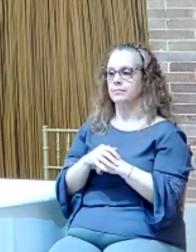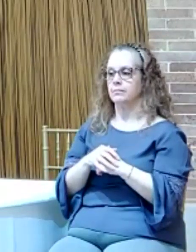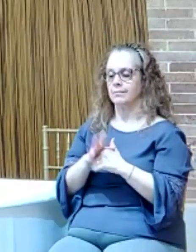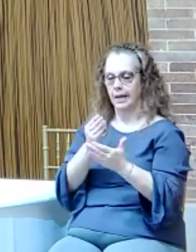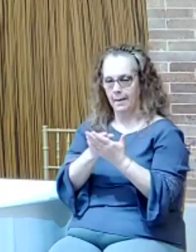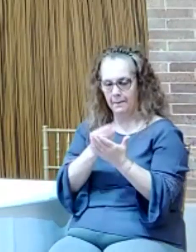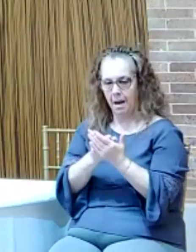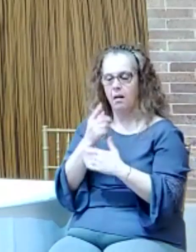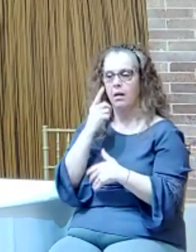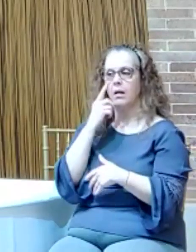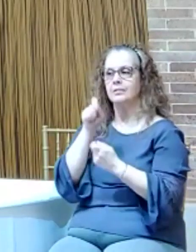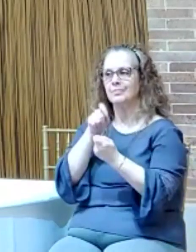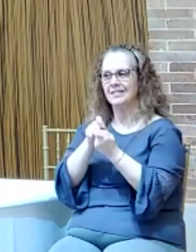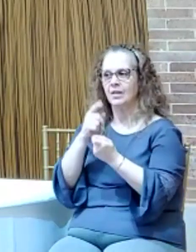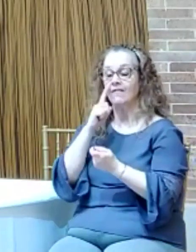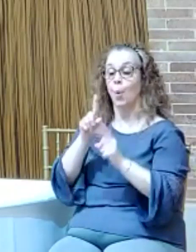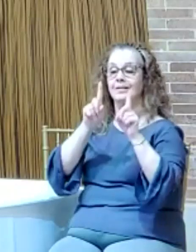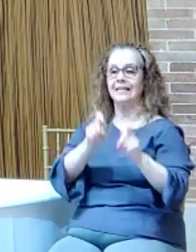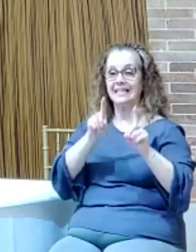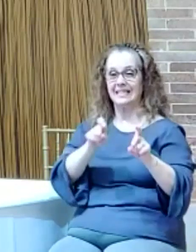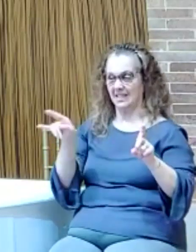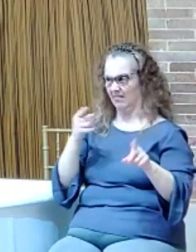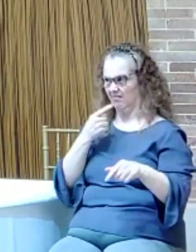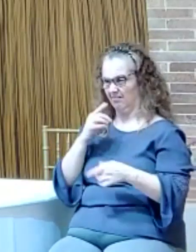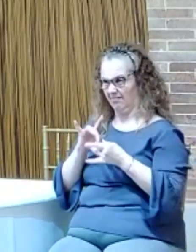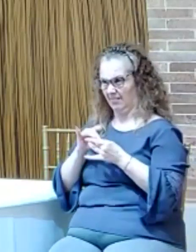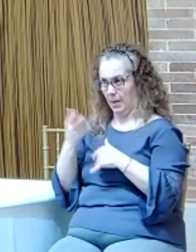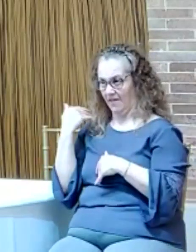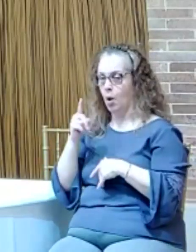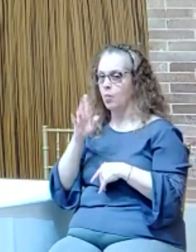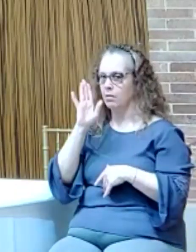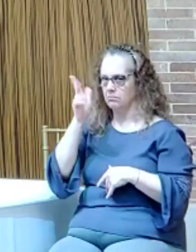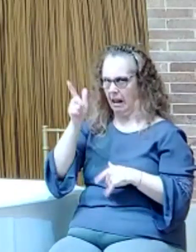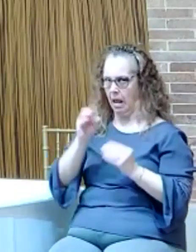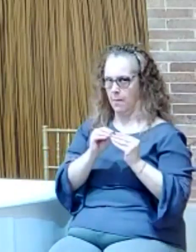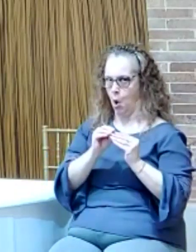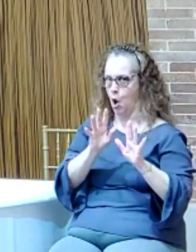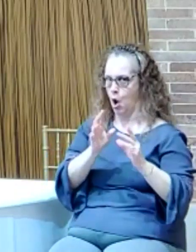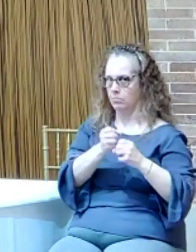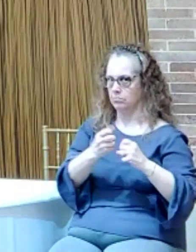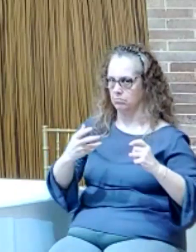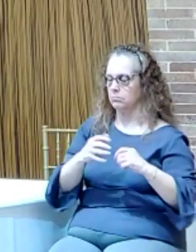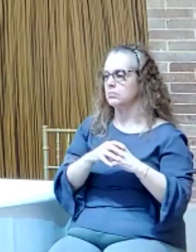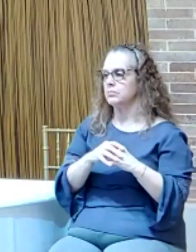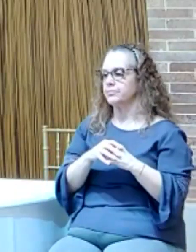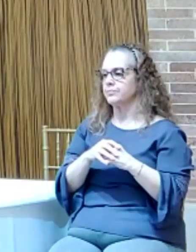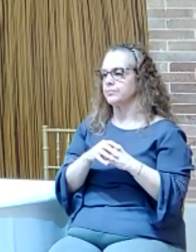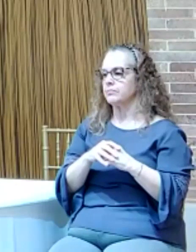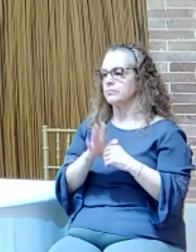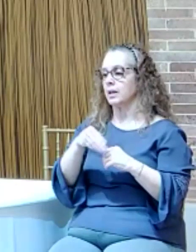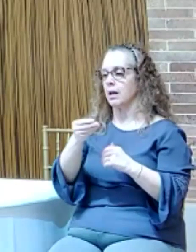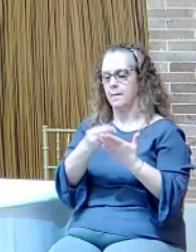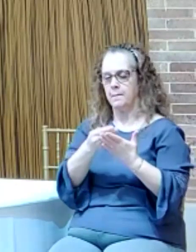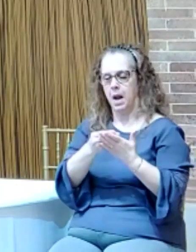funding specifically for testing which we were talking about you're going to talk more about uh funding for this the state and